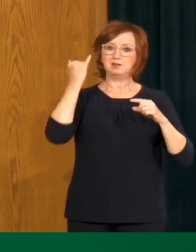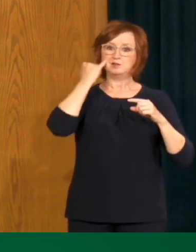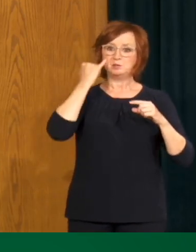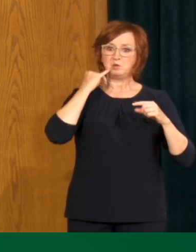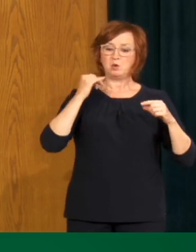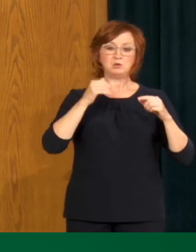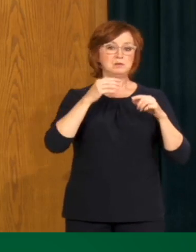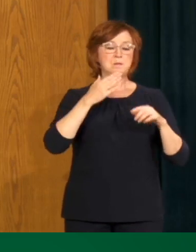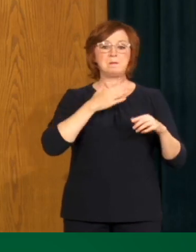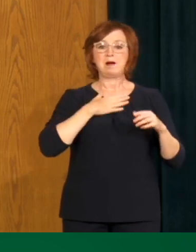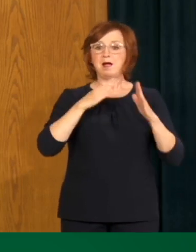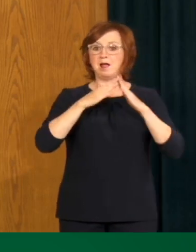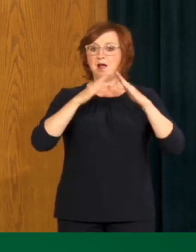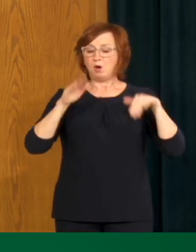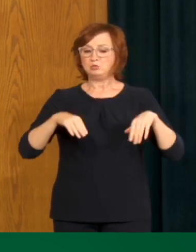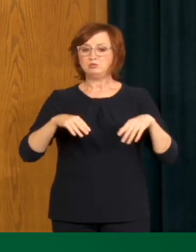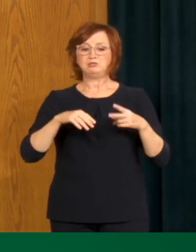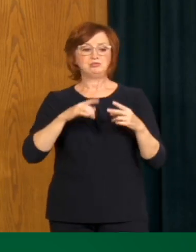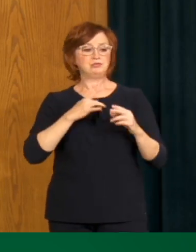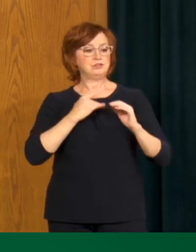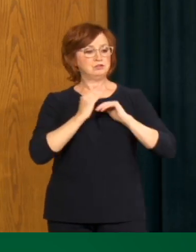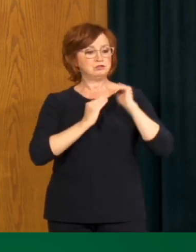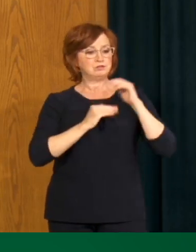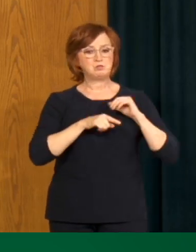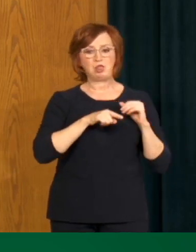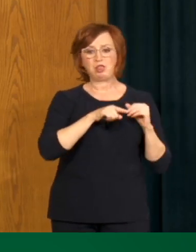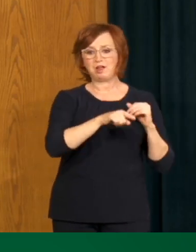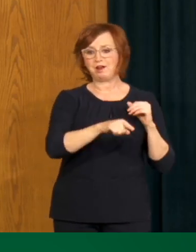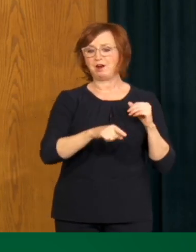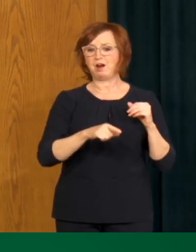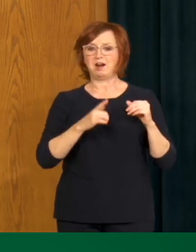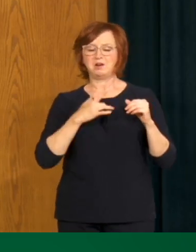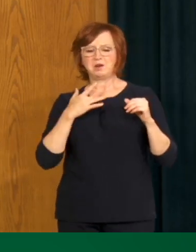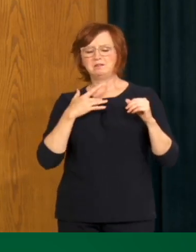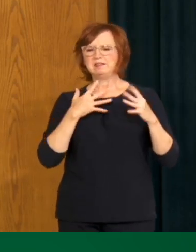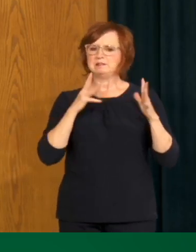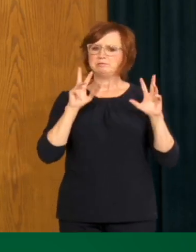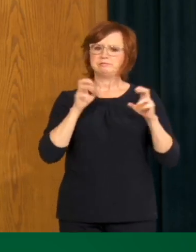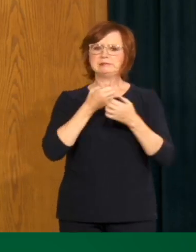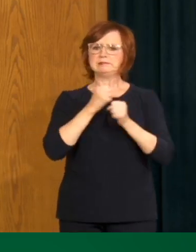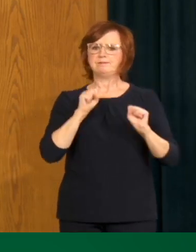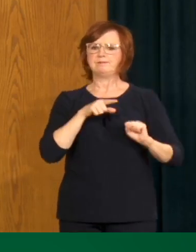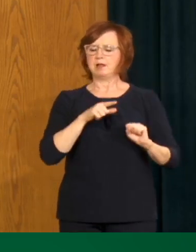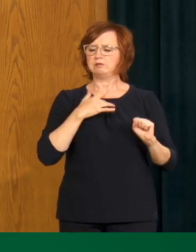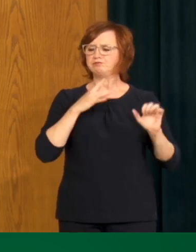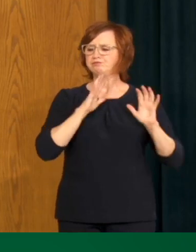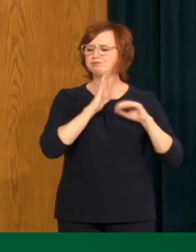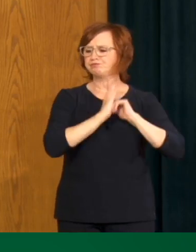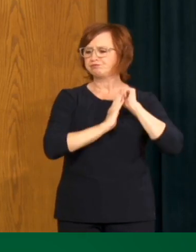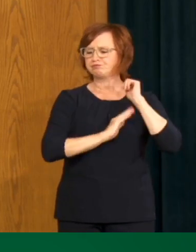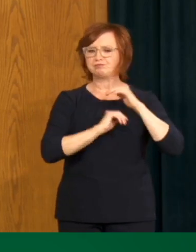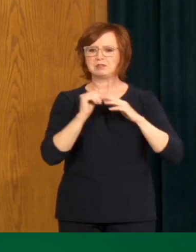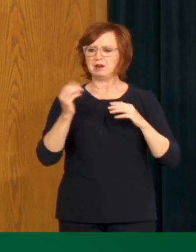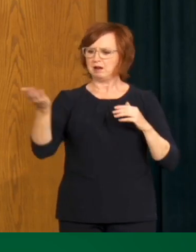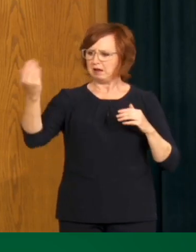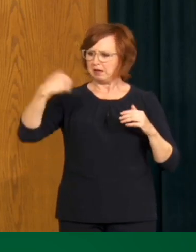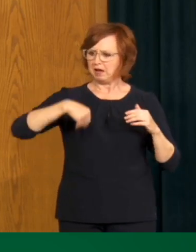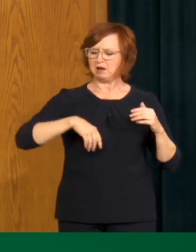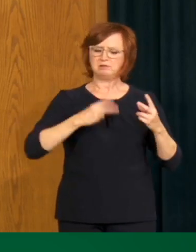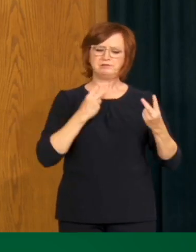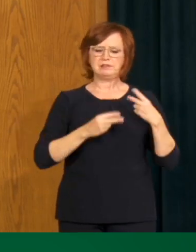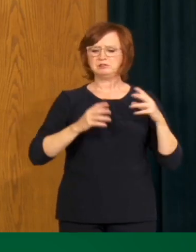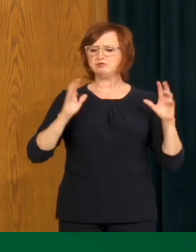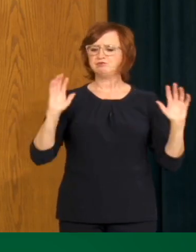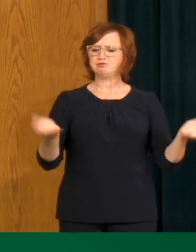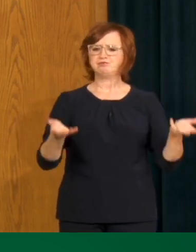other settings where we feel familiar with the surroundings, where we let our guard down, that's where transmission continues to happen, not just in